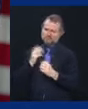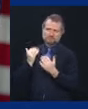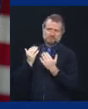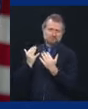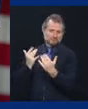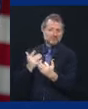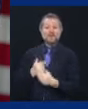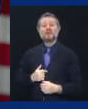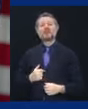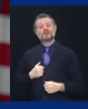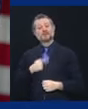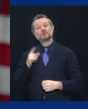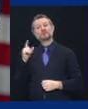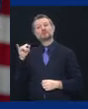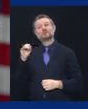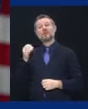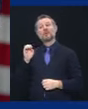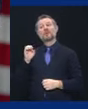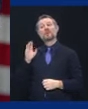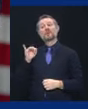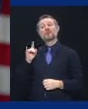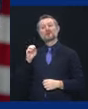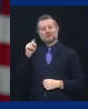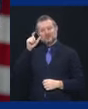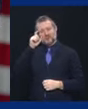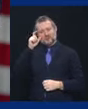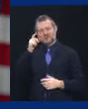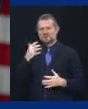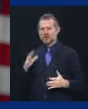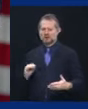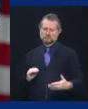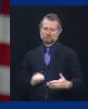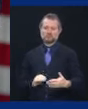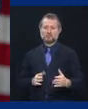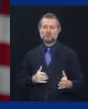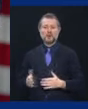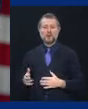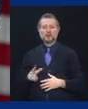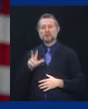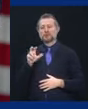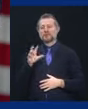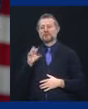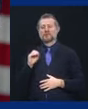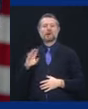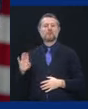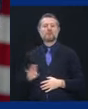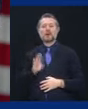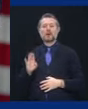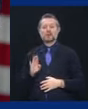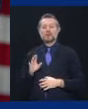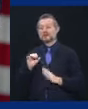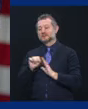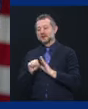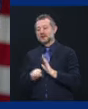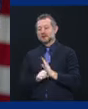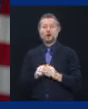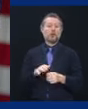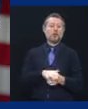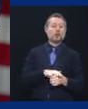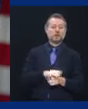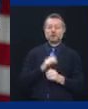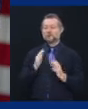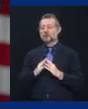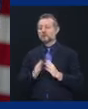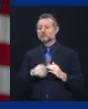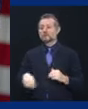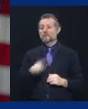credit, put it in his plan, $350 billion for state and local financing. Now it will go to the Senate and